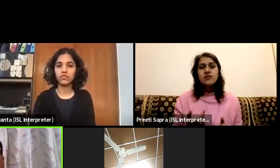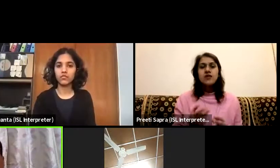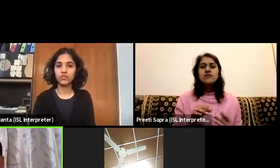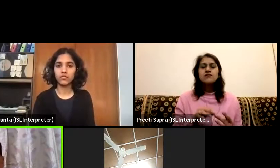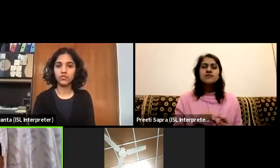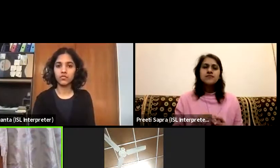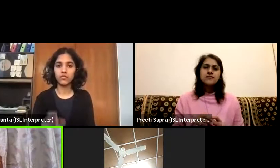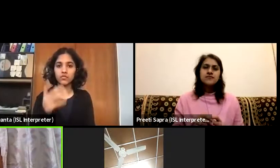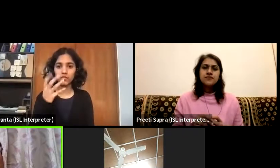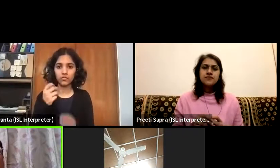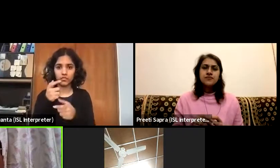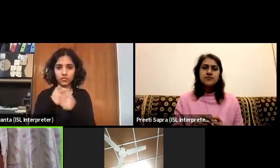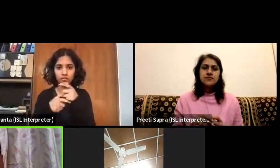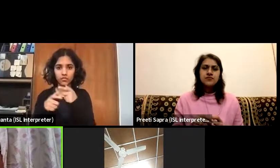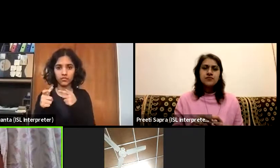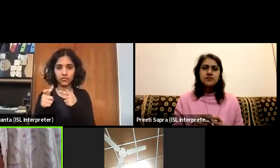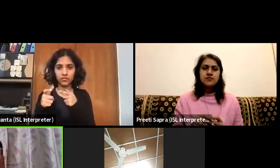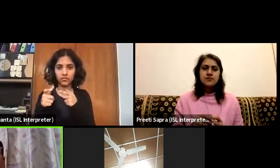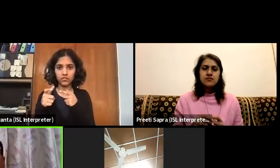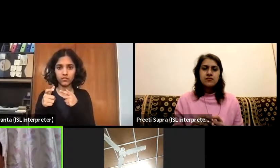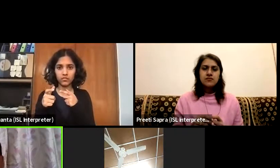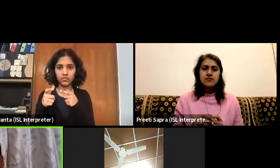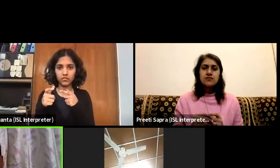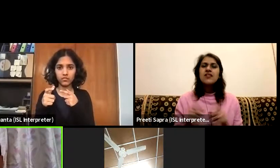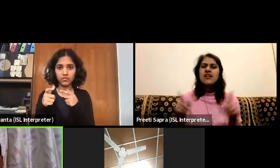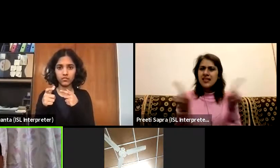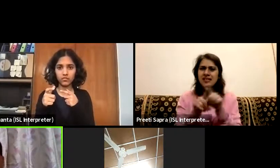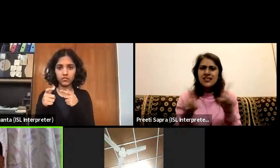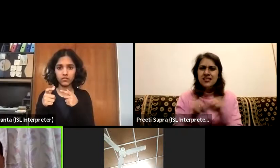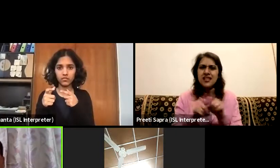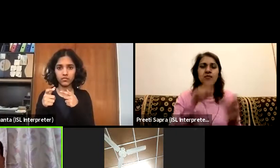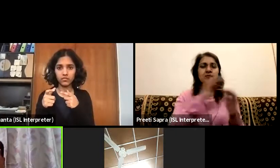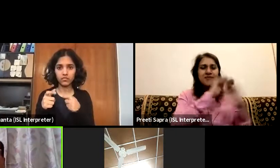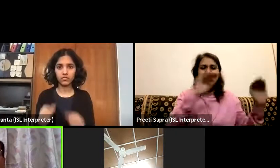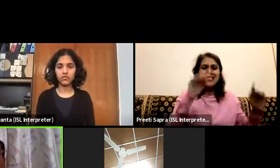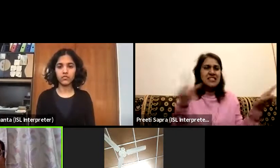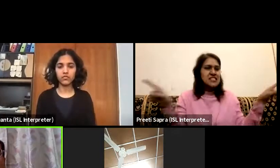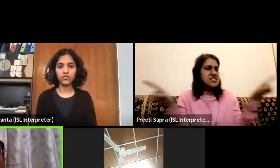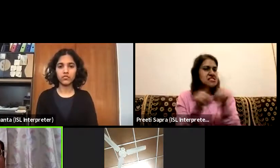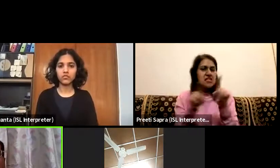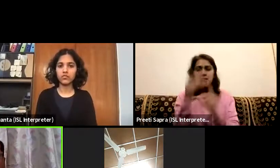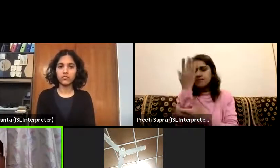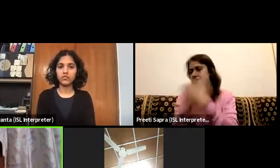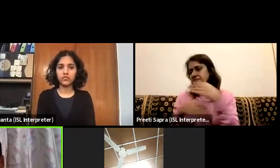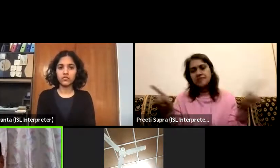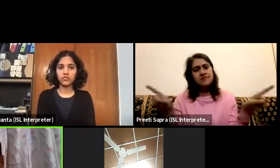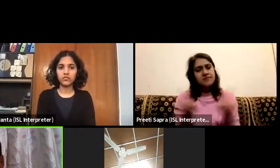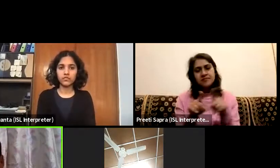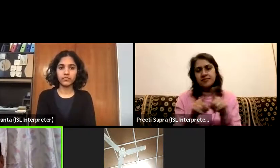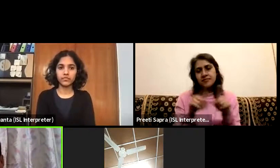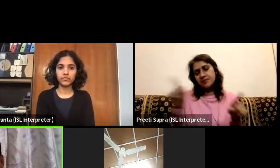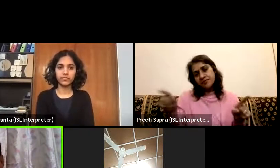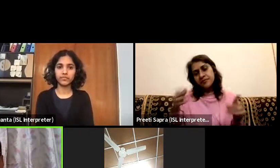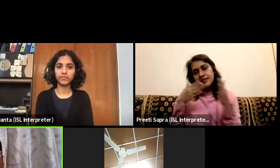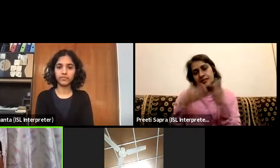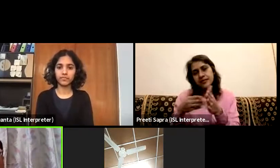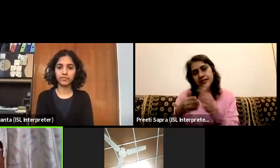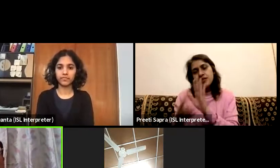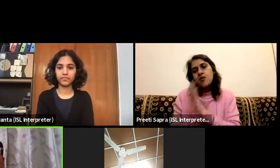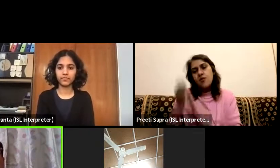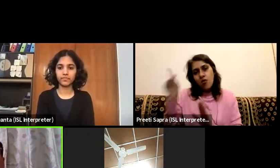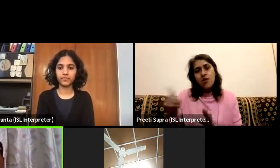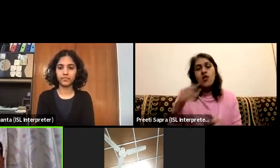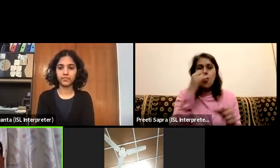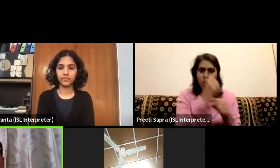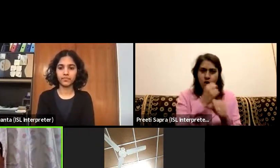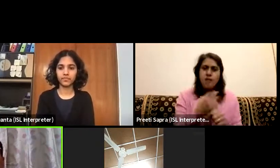to him would not be in the same proportion that it is allocated to the rest of the children. What we are submitting to the government, and the government has agreed